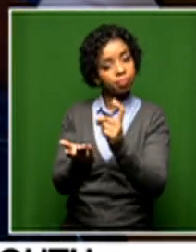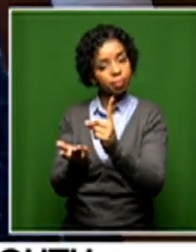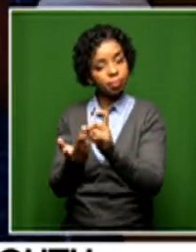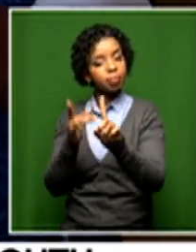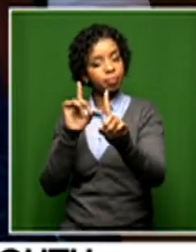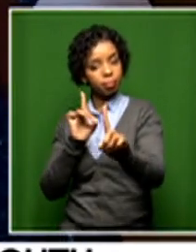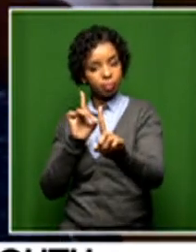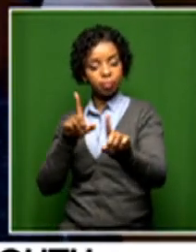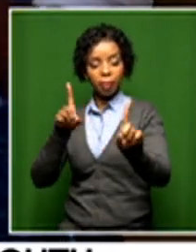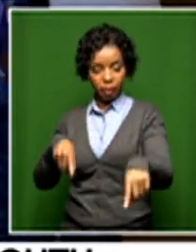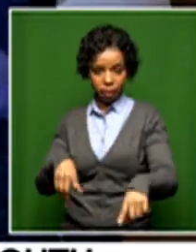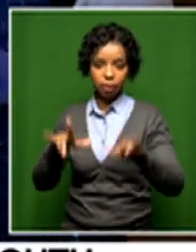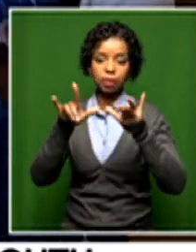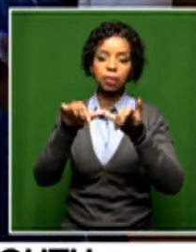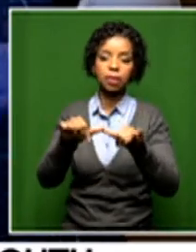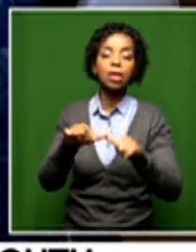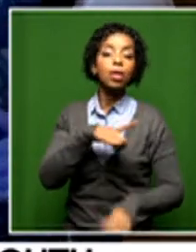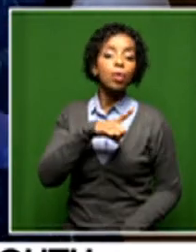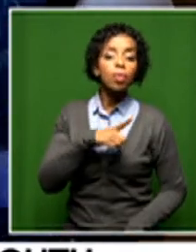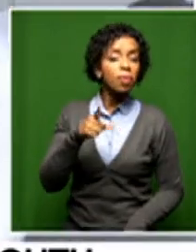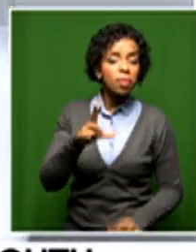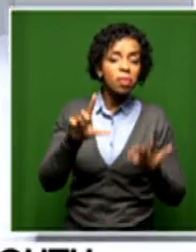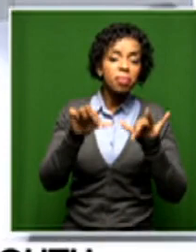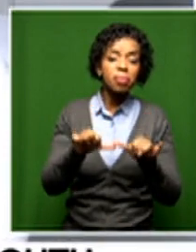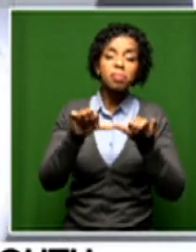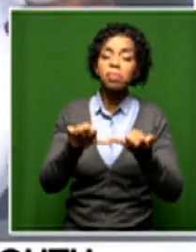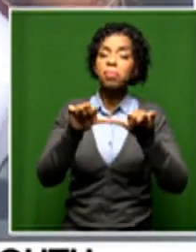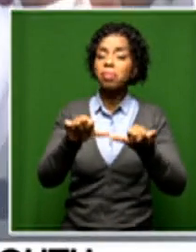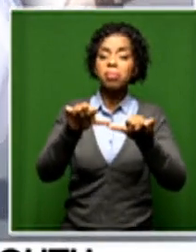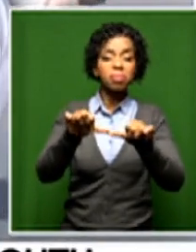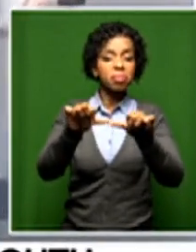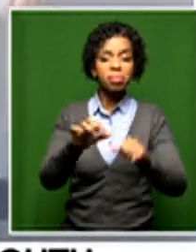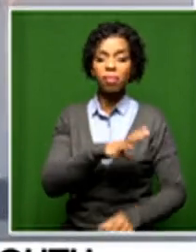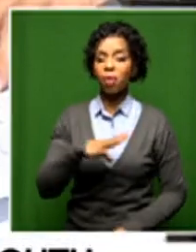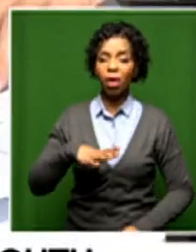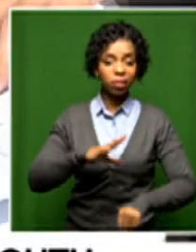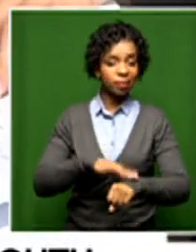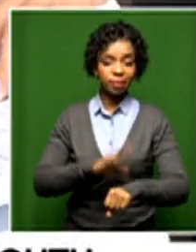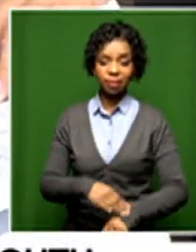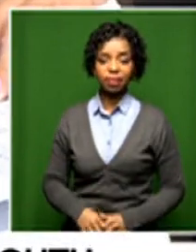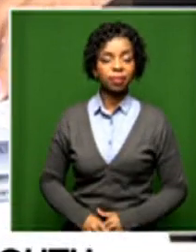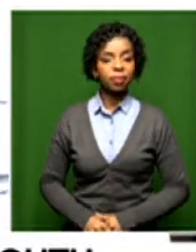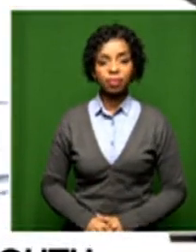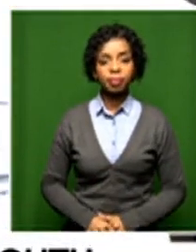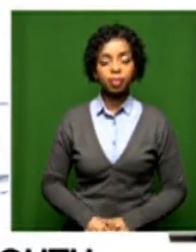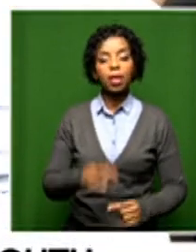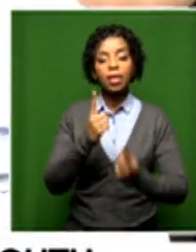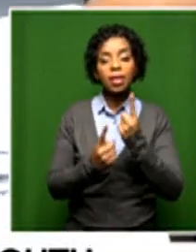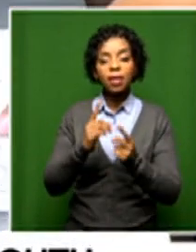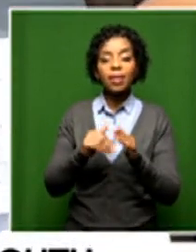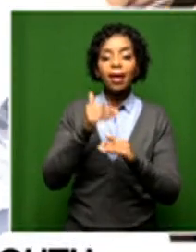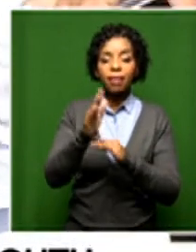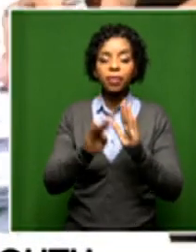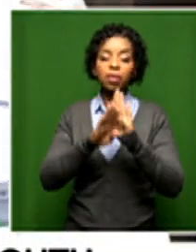and distancing. Those are going to go on for a long time, long after we've gone past the